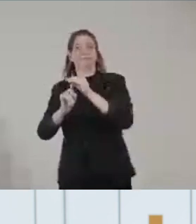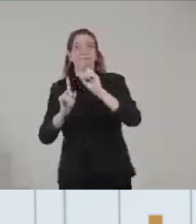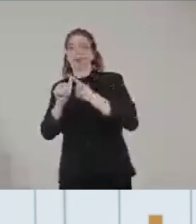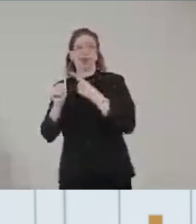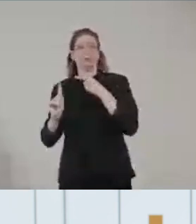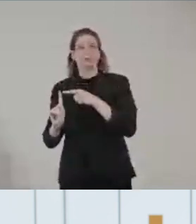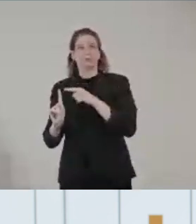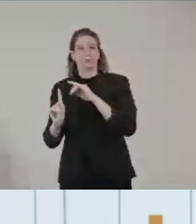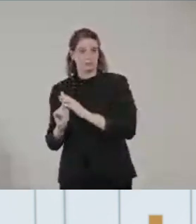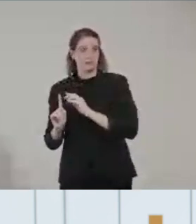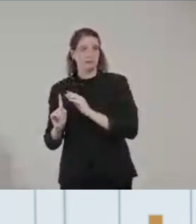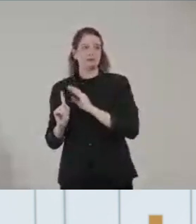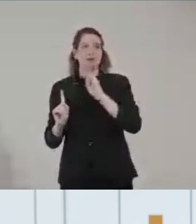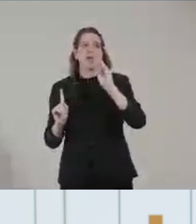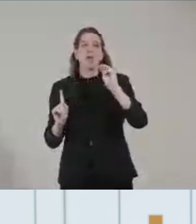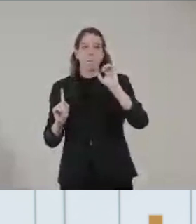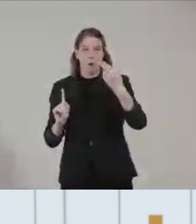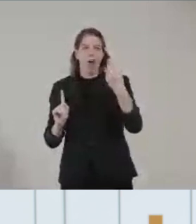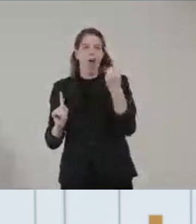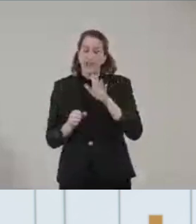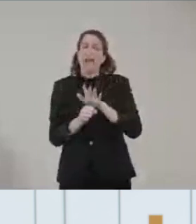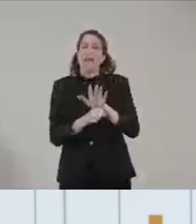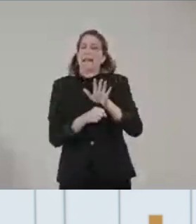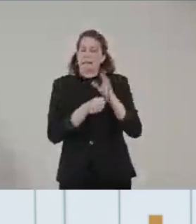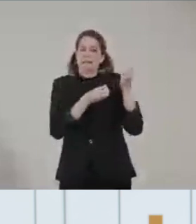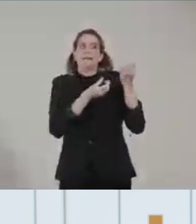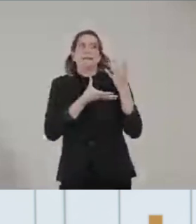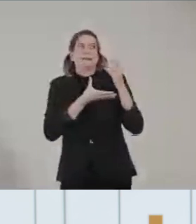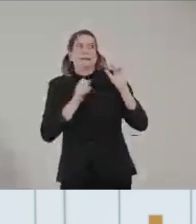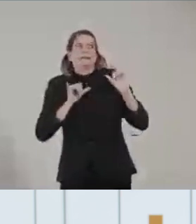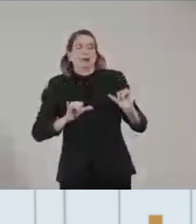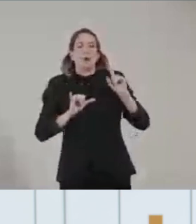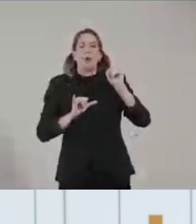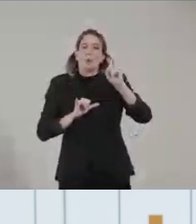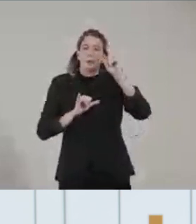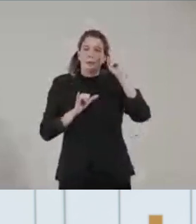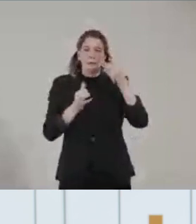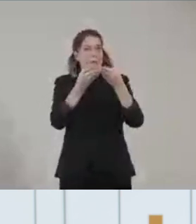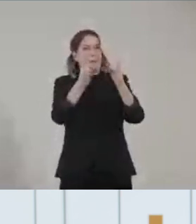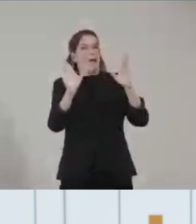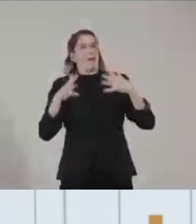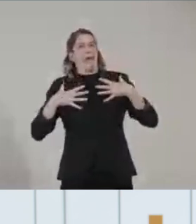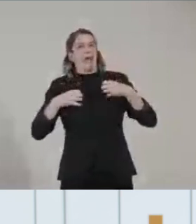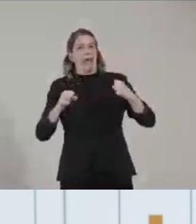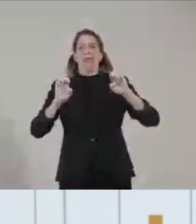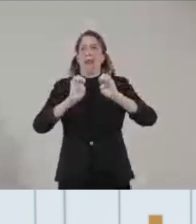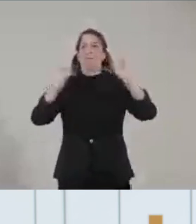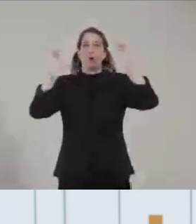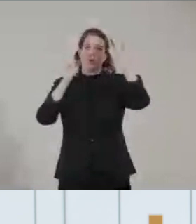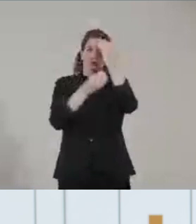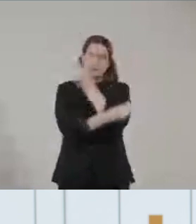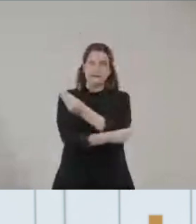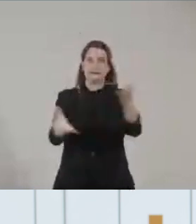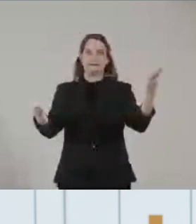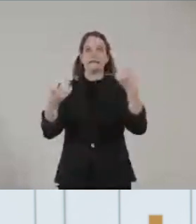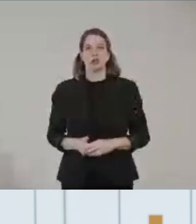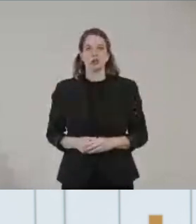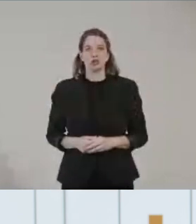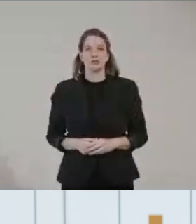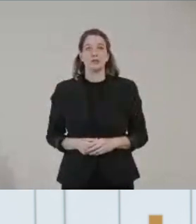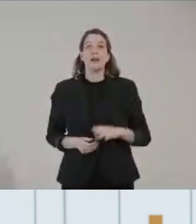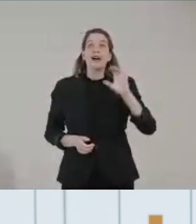emergency declaration. What's important is the day after that first case, Dr. Kara Christ actually stood up